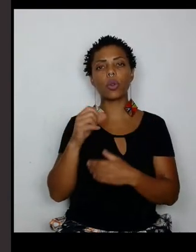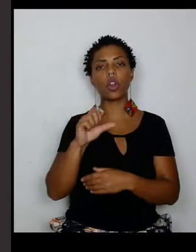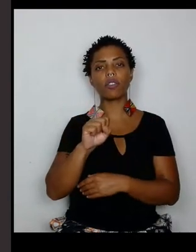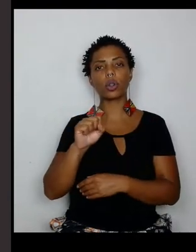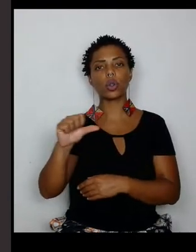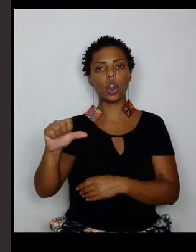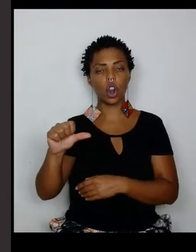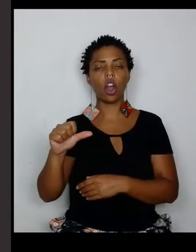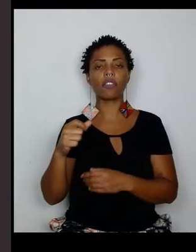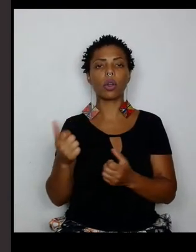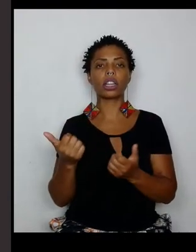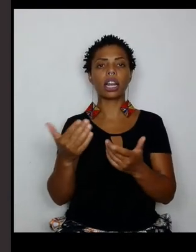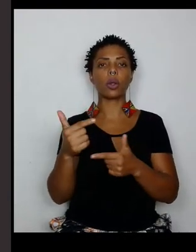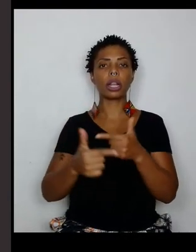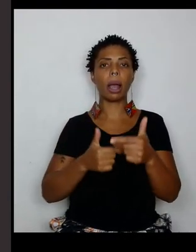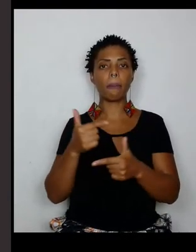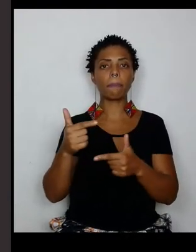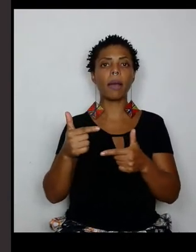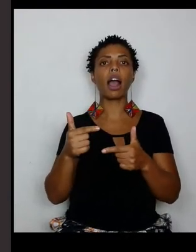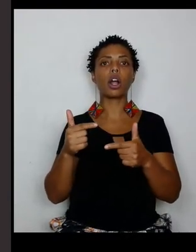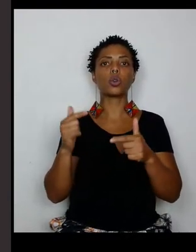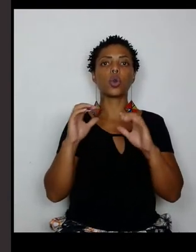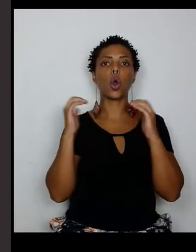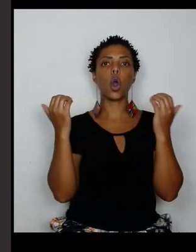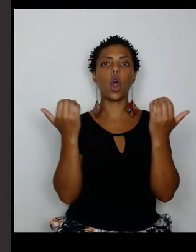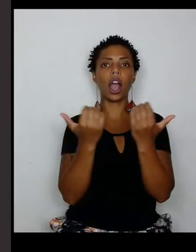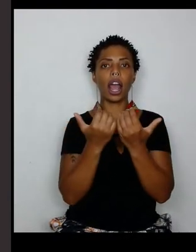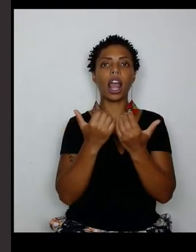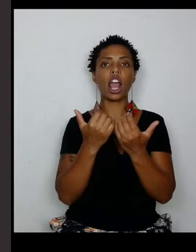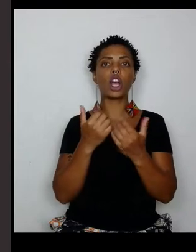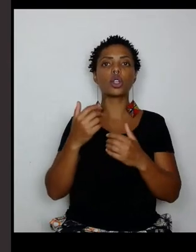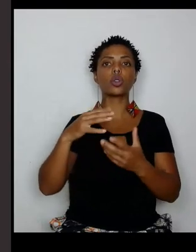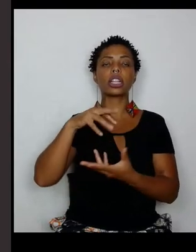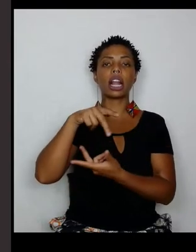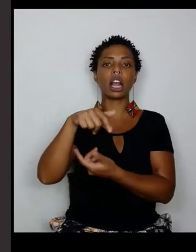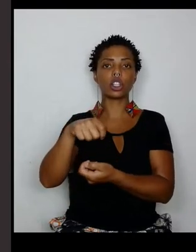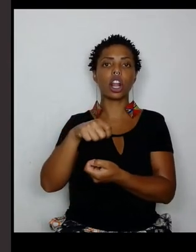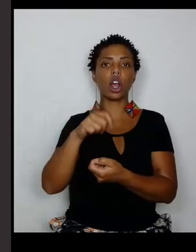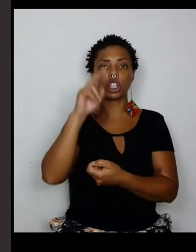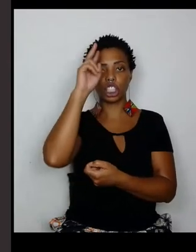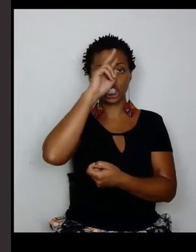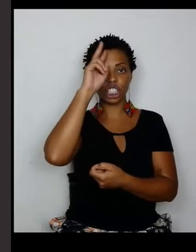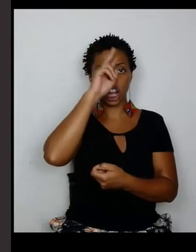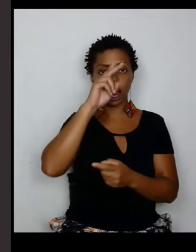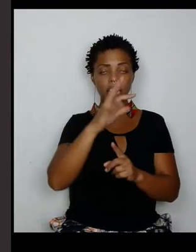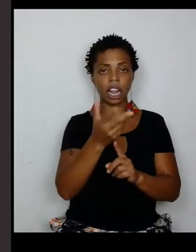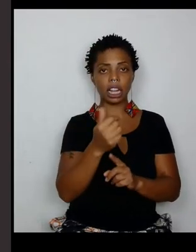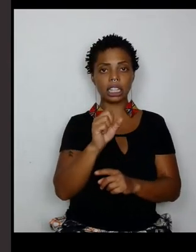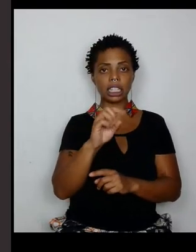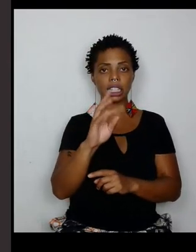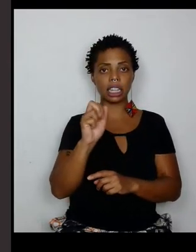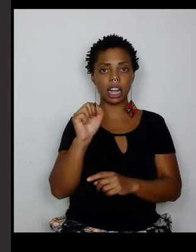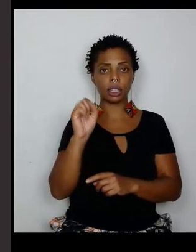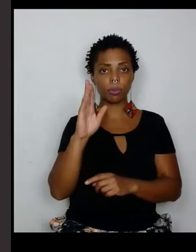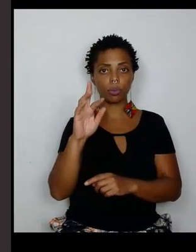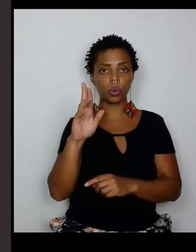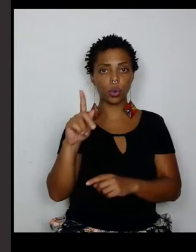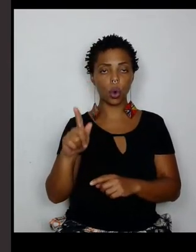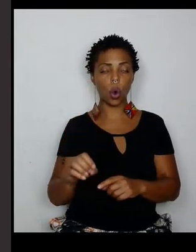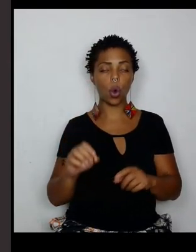of art history in strasbourg the theme of the conference was art and revolutions inspired by the 200th anniversary of the french